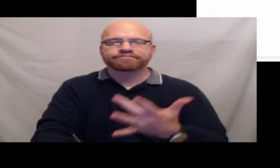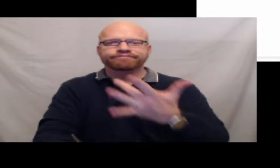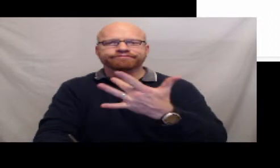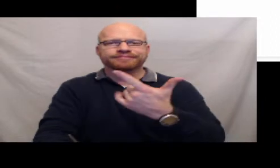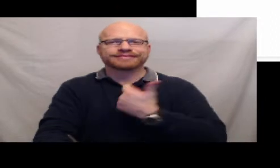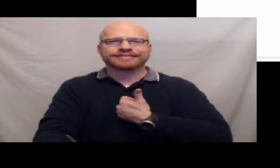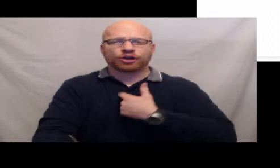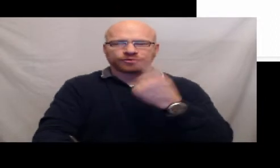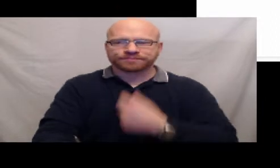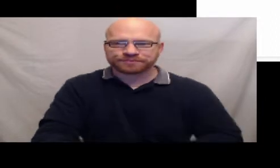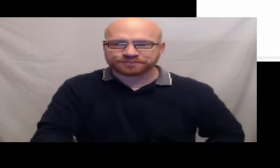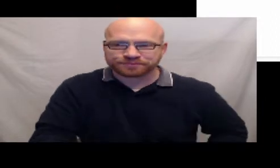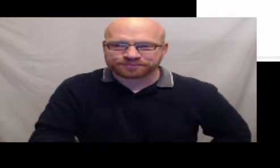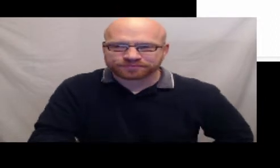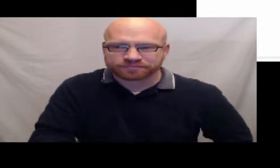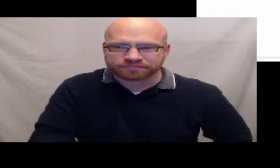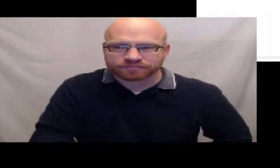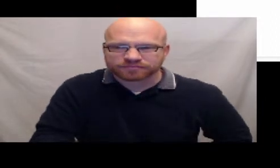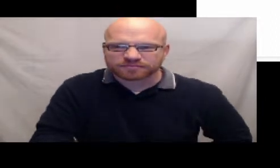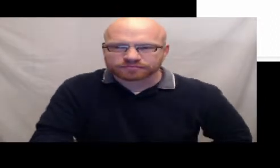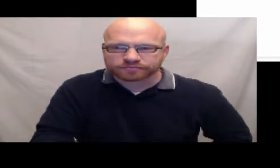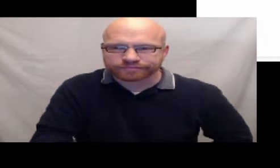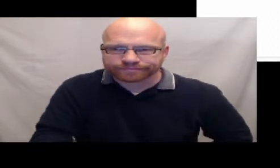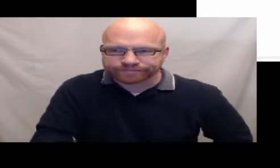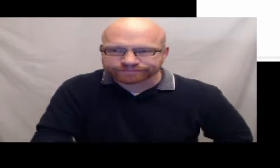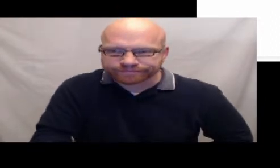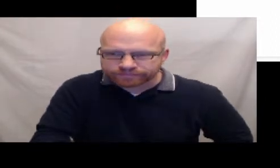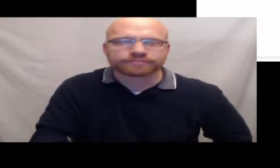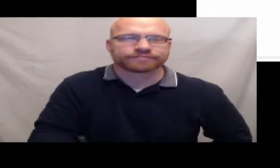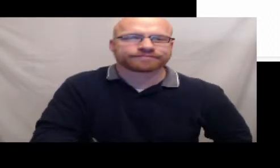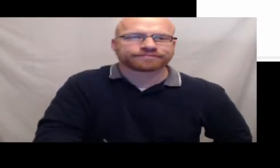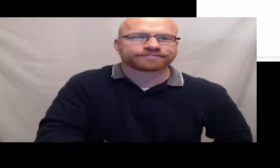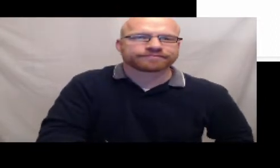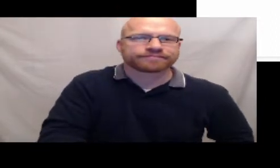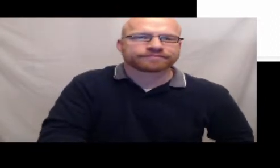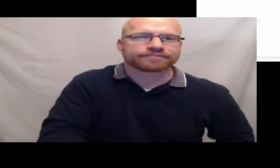Oh, excuse me. I gotta change that. I don't mean multiply.